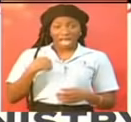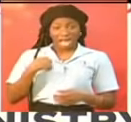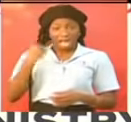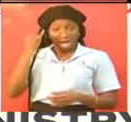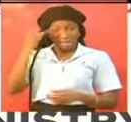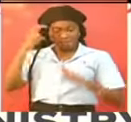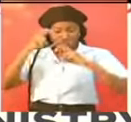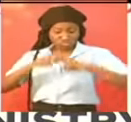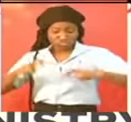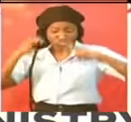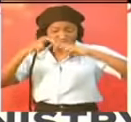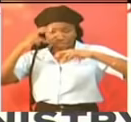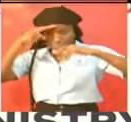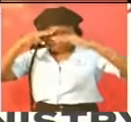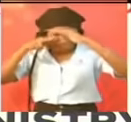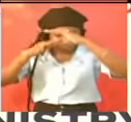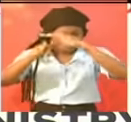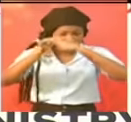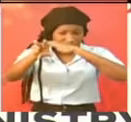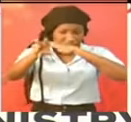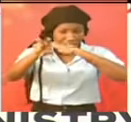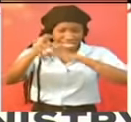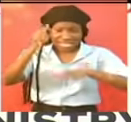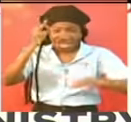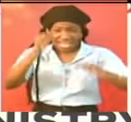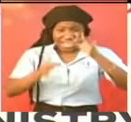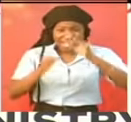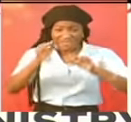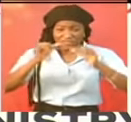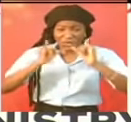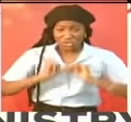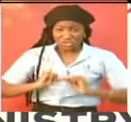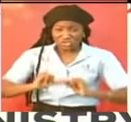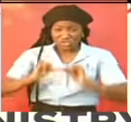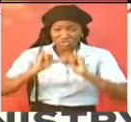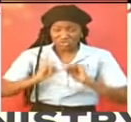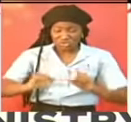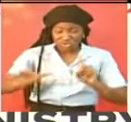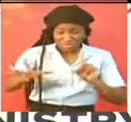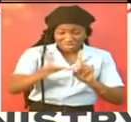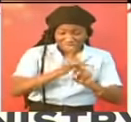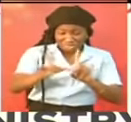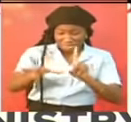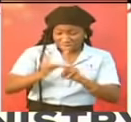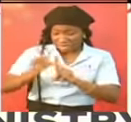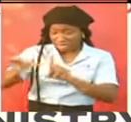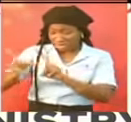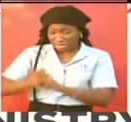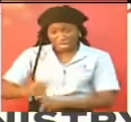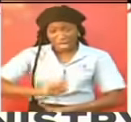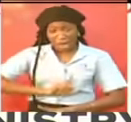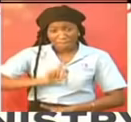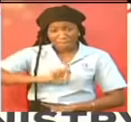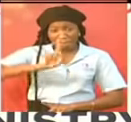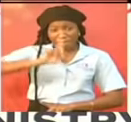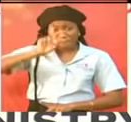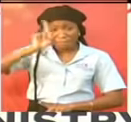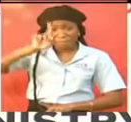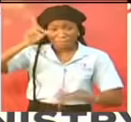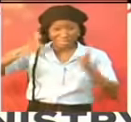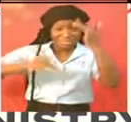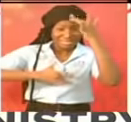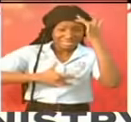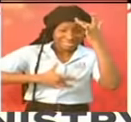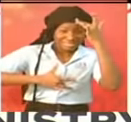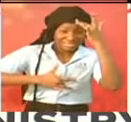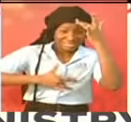where we looked at if we continue having cases at the rate at which we're having them, if we continue having increases at the rate at which we're having